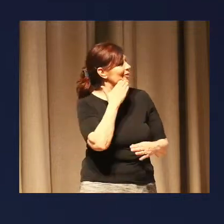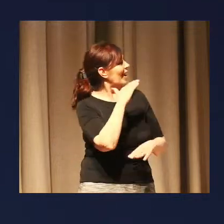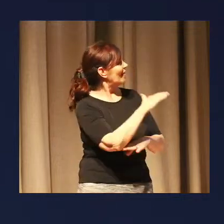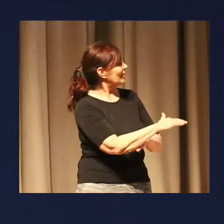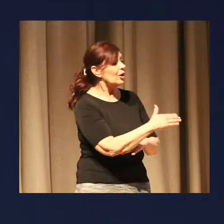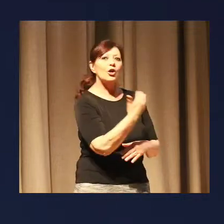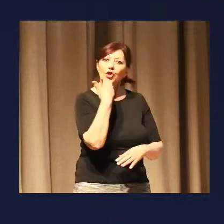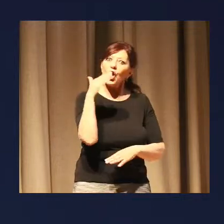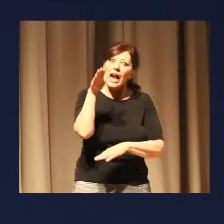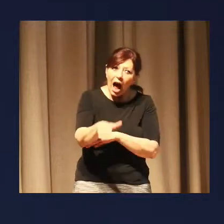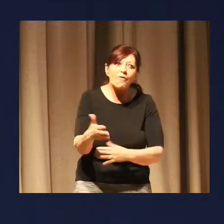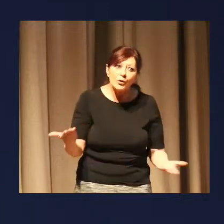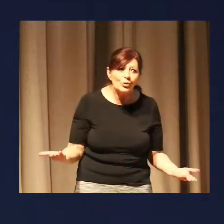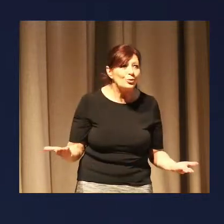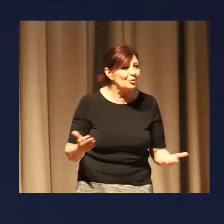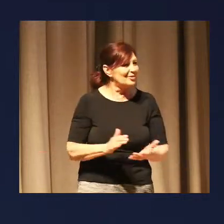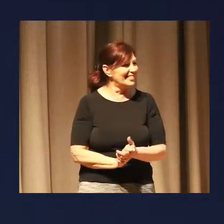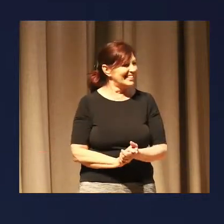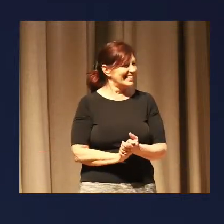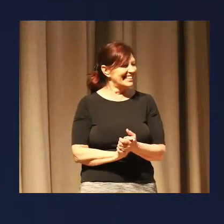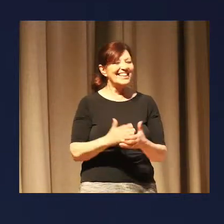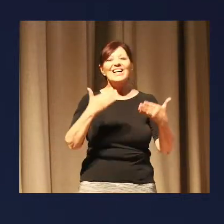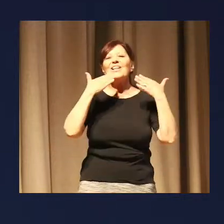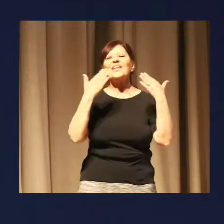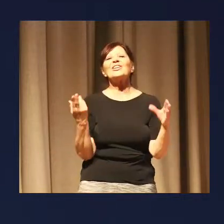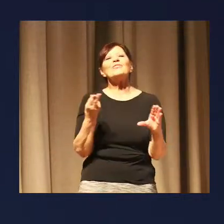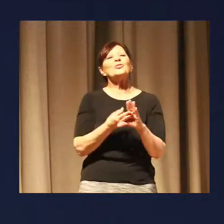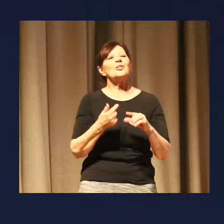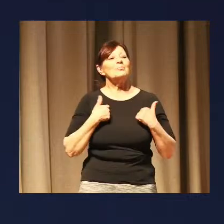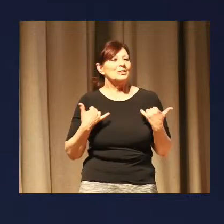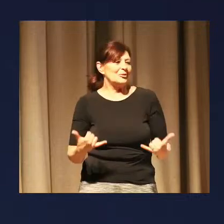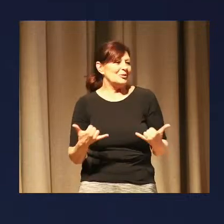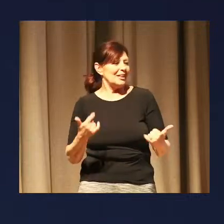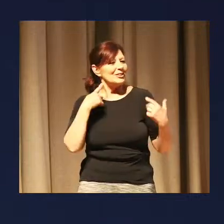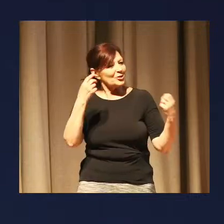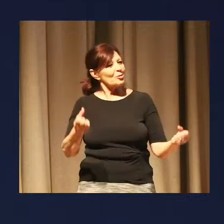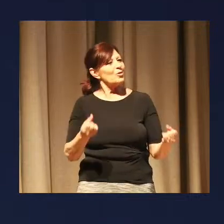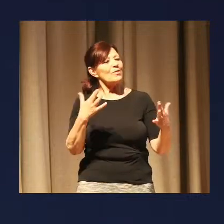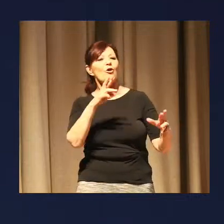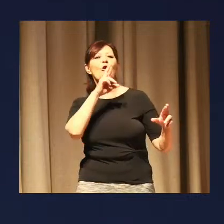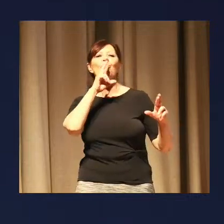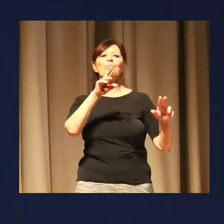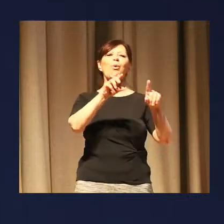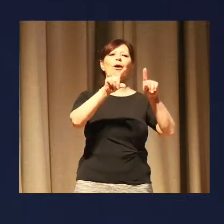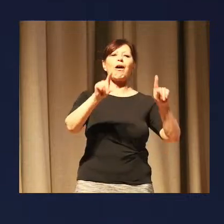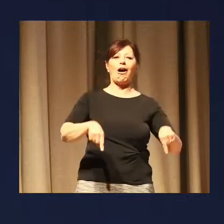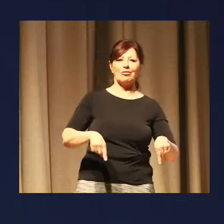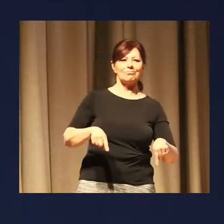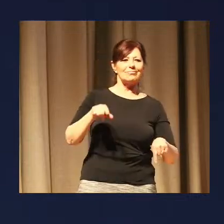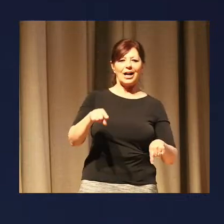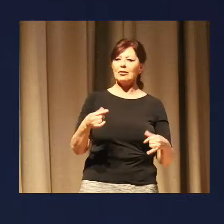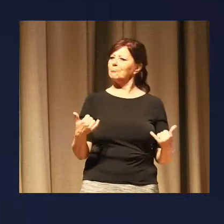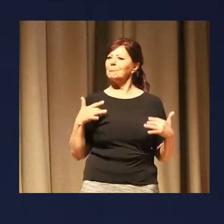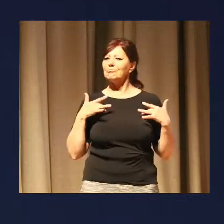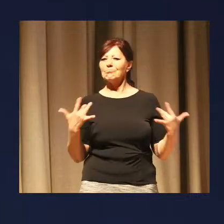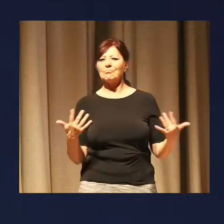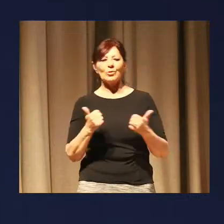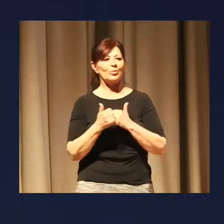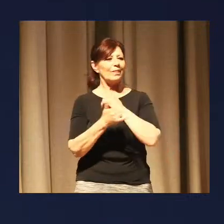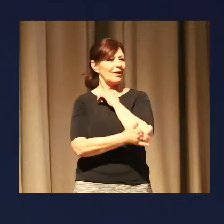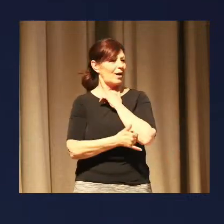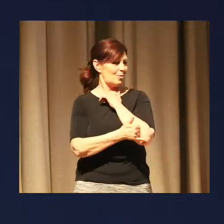Okay, good afternoon. And thank you for joining me today as I provide a report card on the condition of our